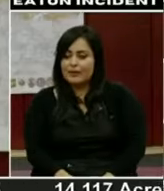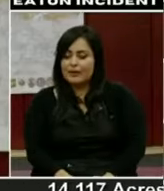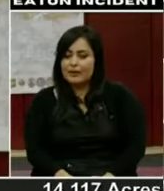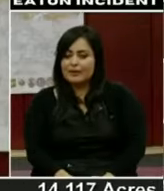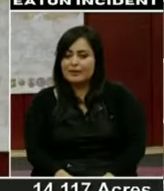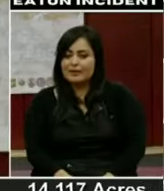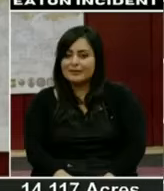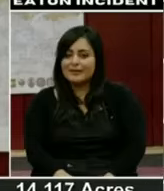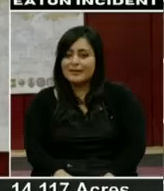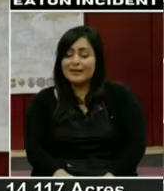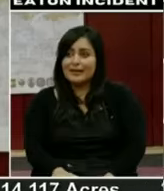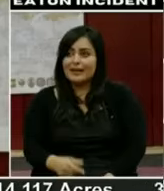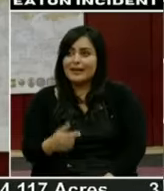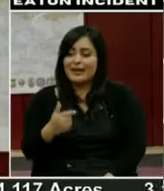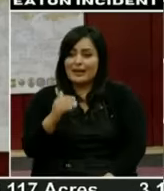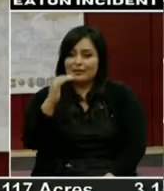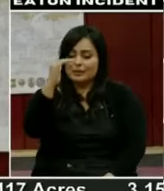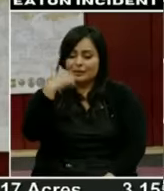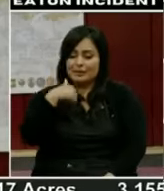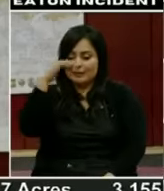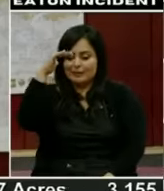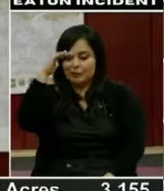I got to move it back down. I'm a little bit shorter.